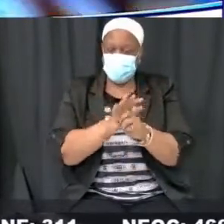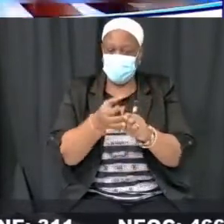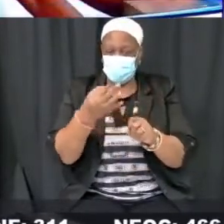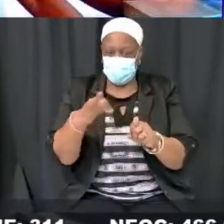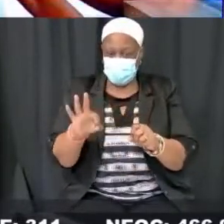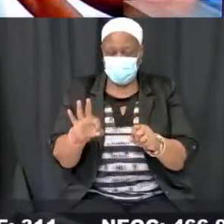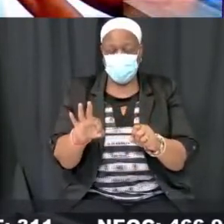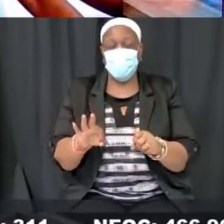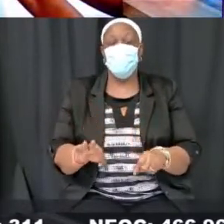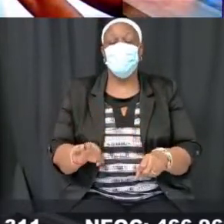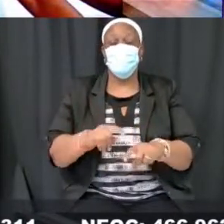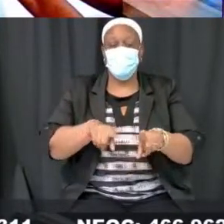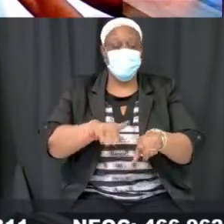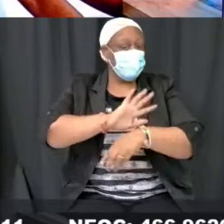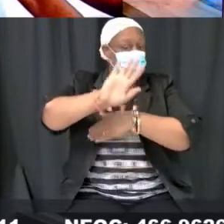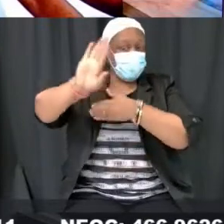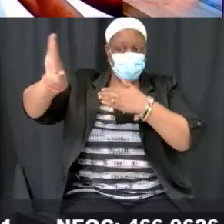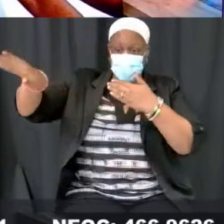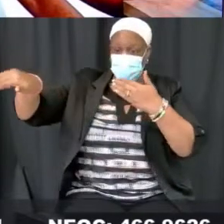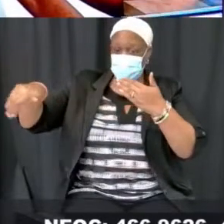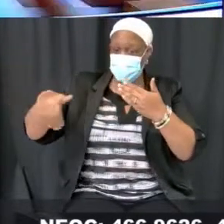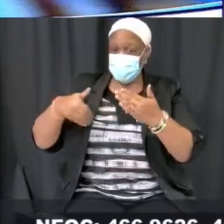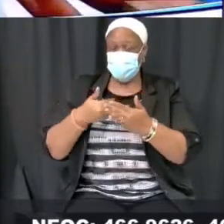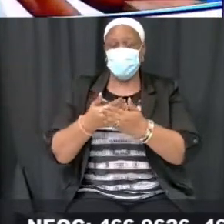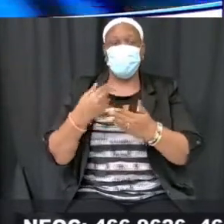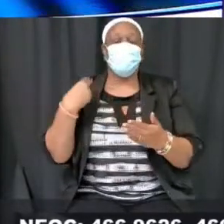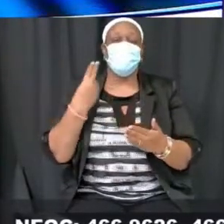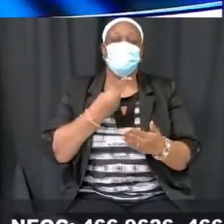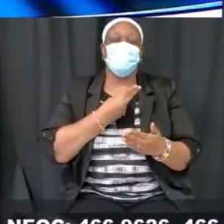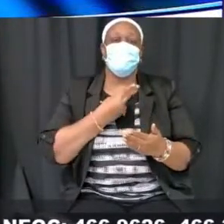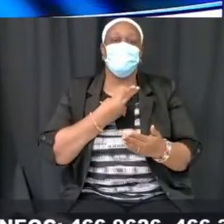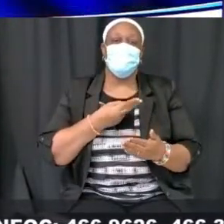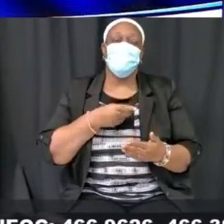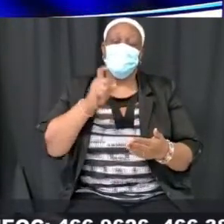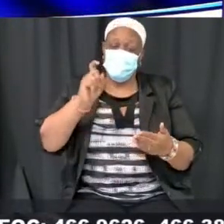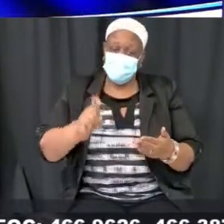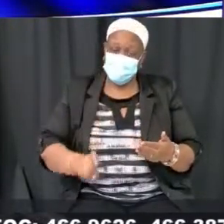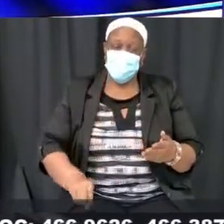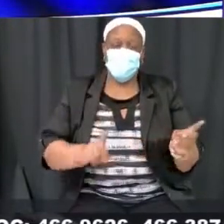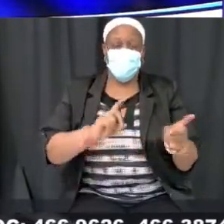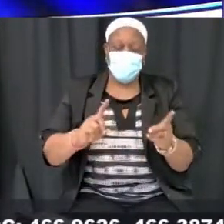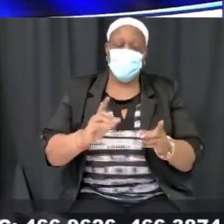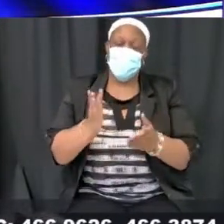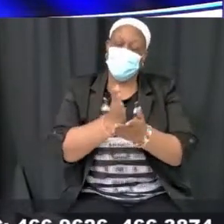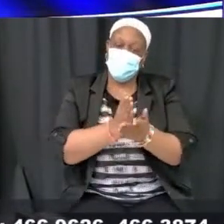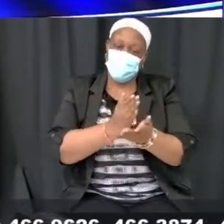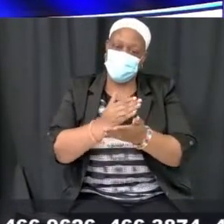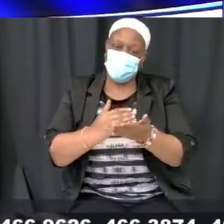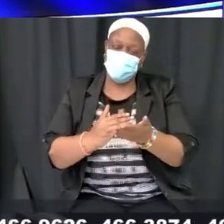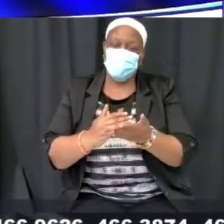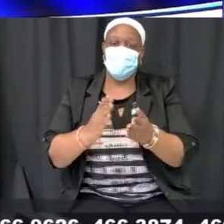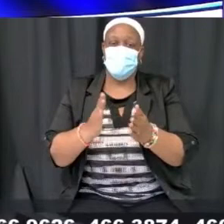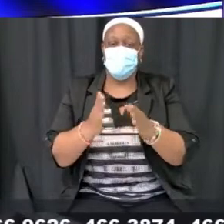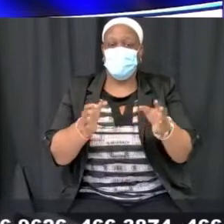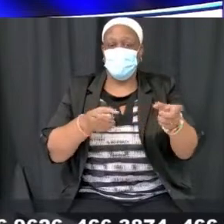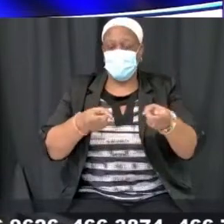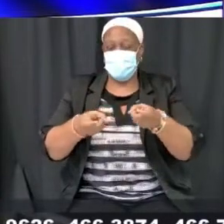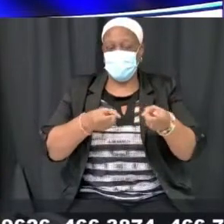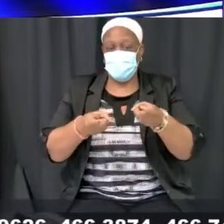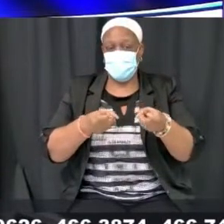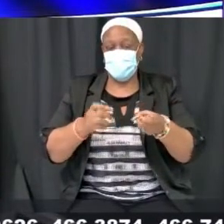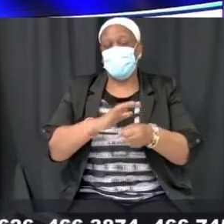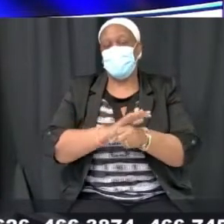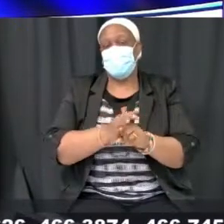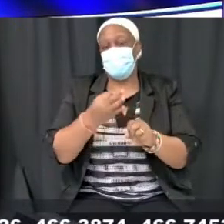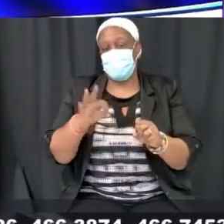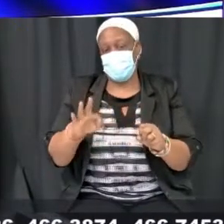us, we are involved in the management of the virus here in St. Kitts and Nevis. I